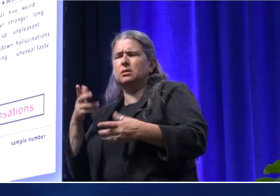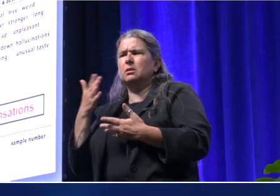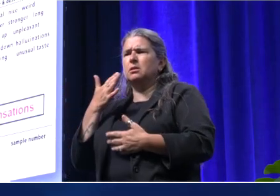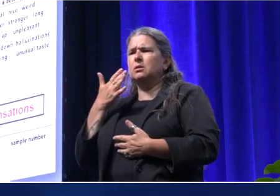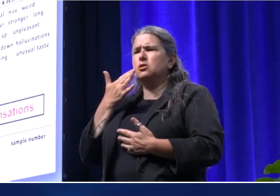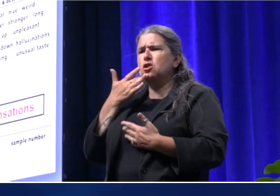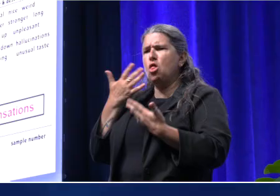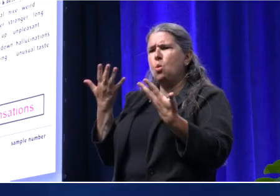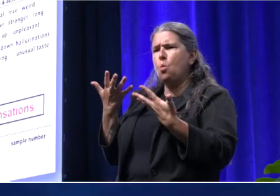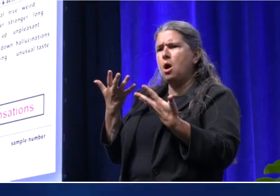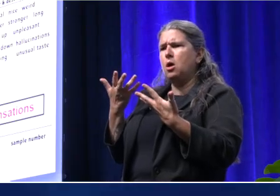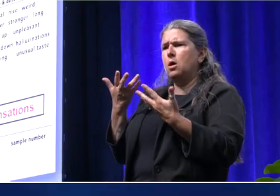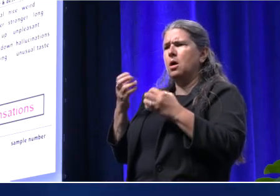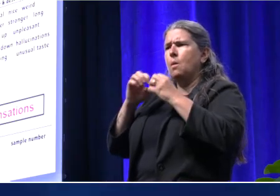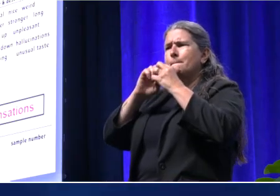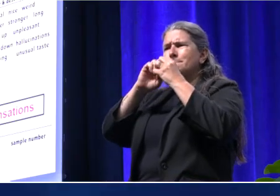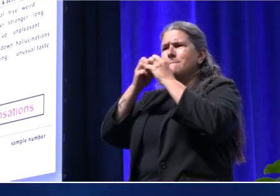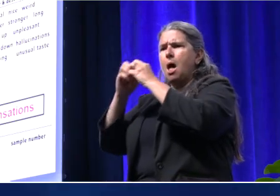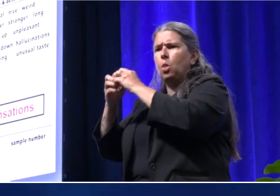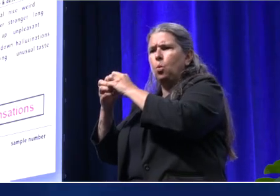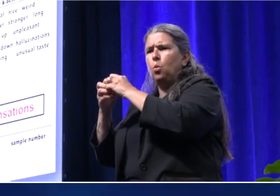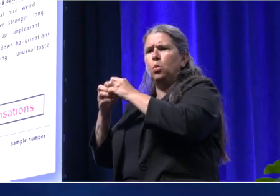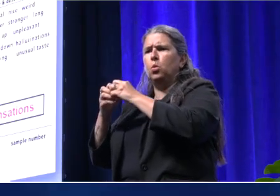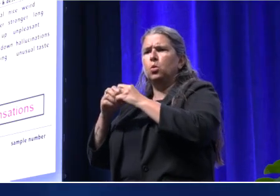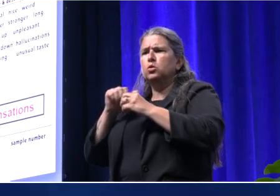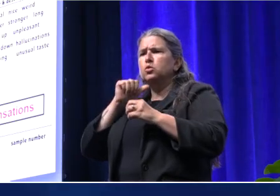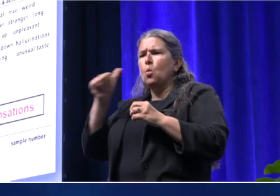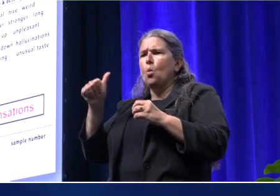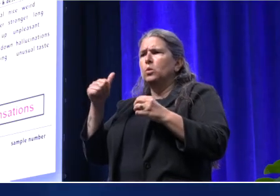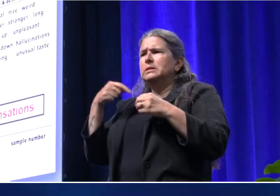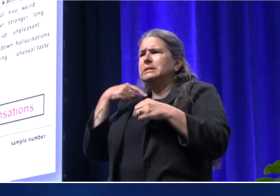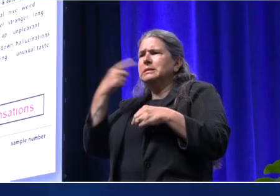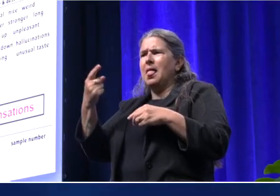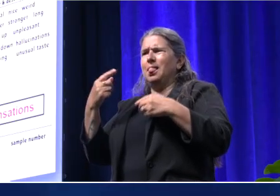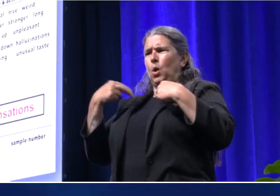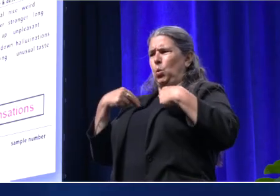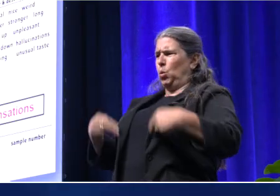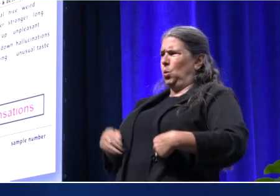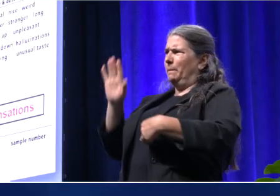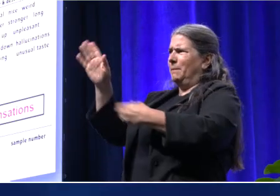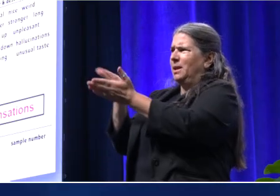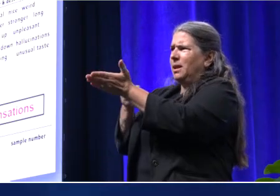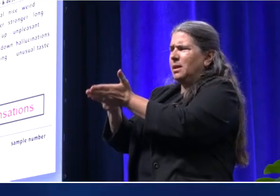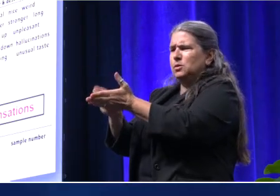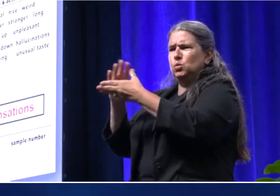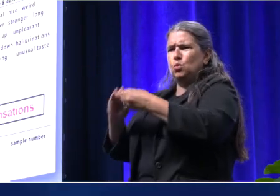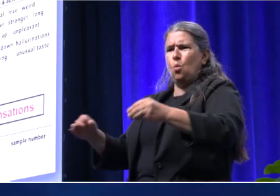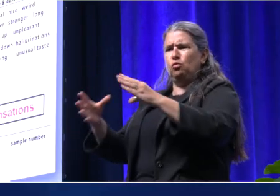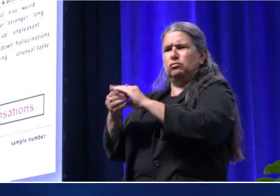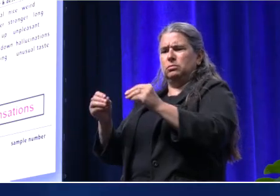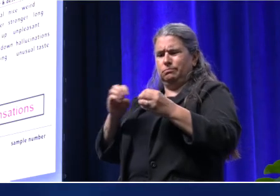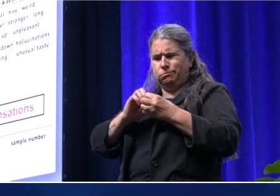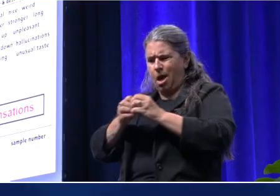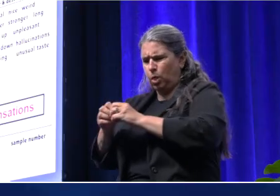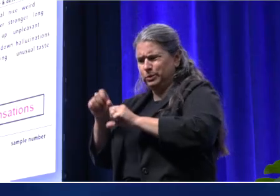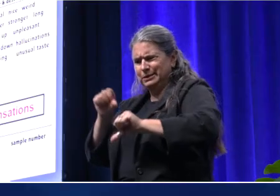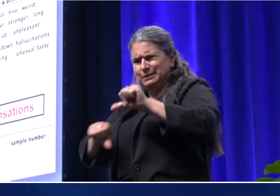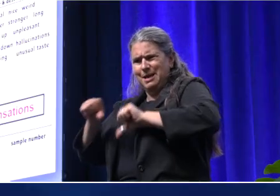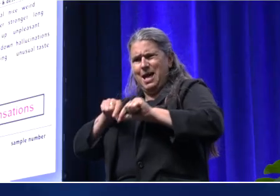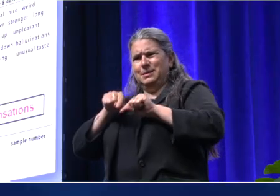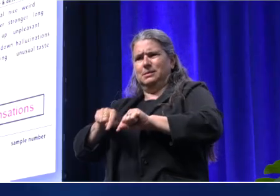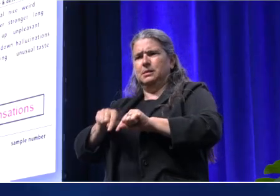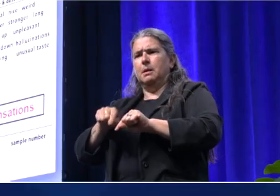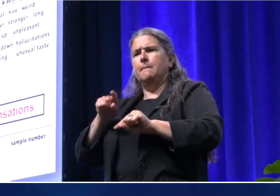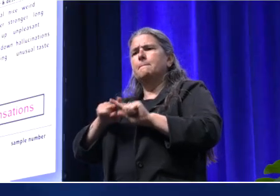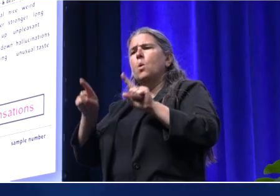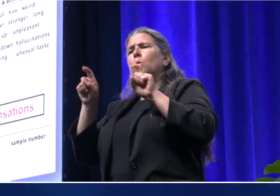human stories. Molecules don't say anything except to show that they're there. In order to really understand what's happening with health, we need this additional